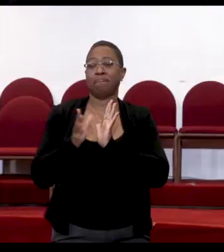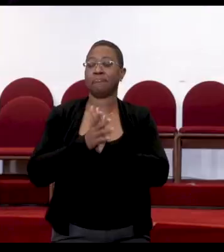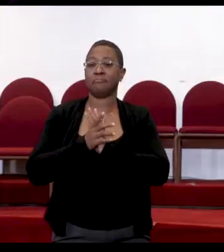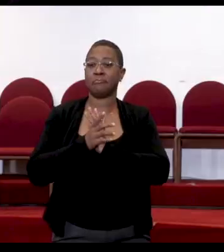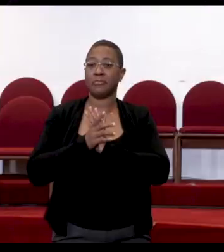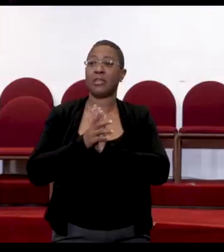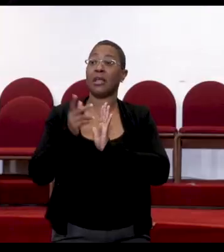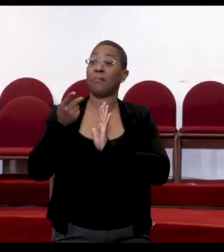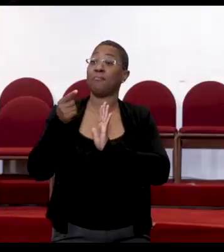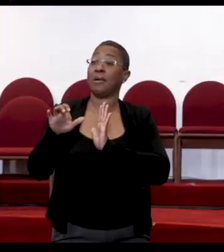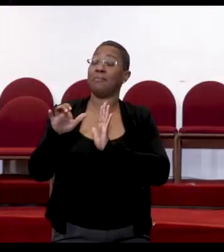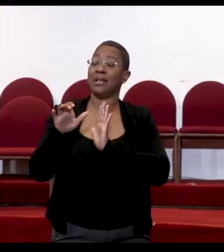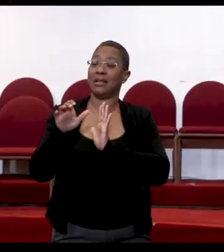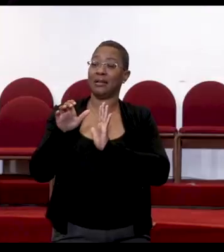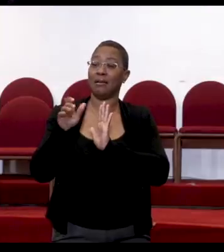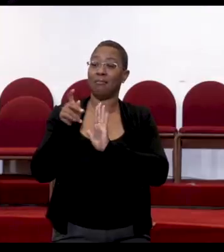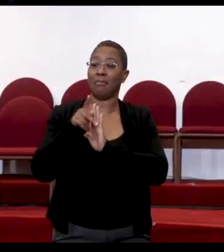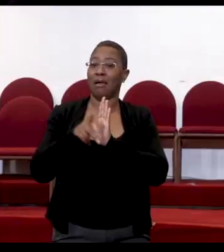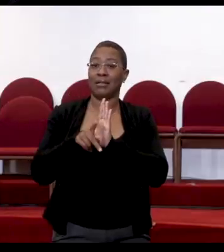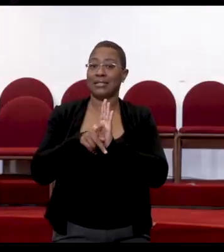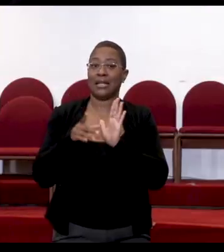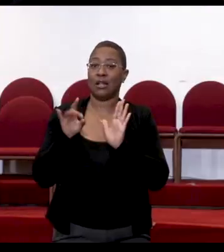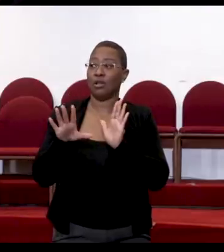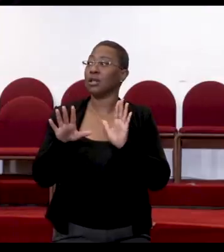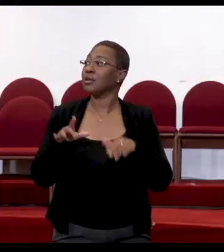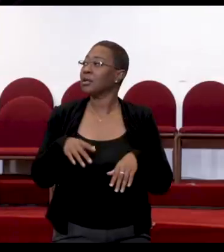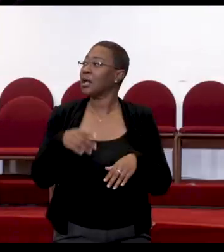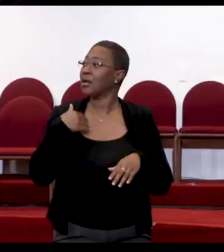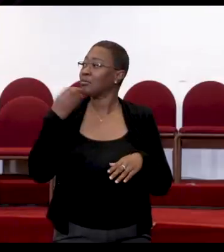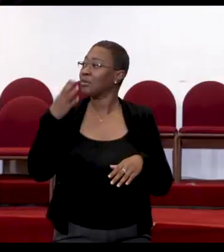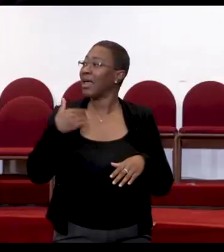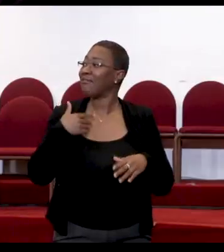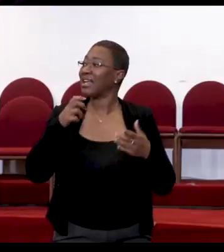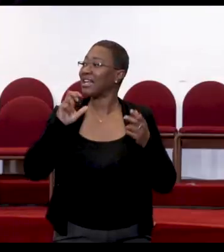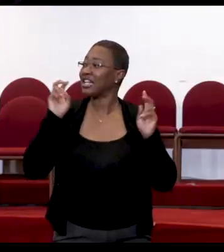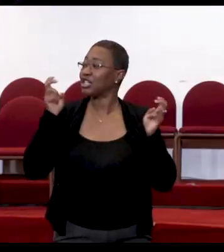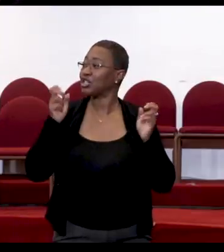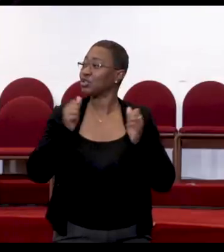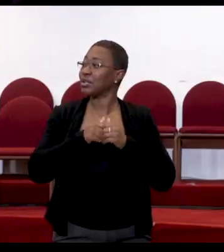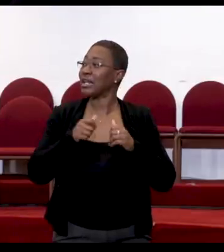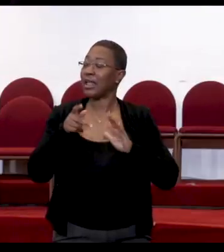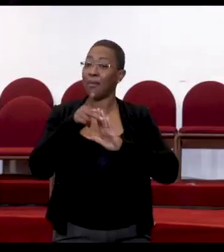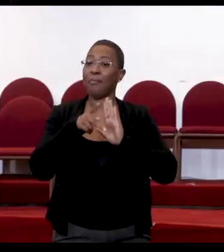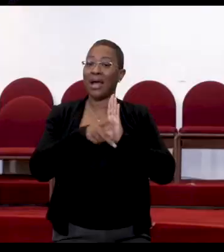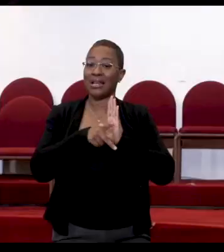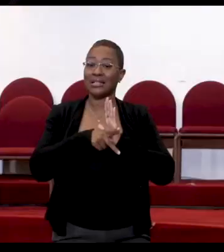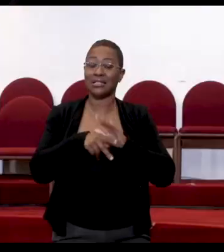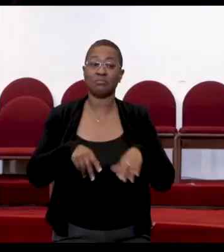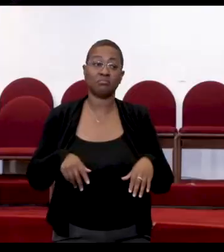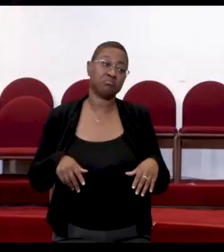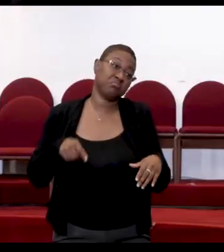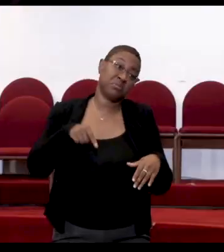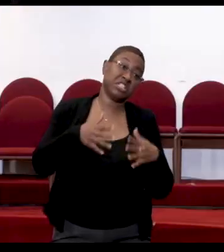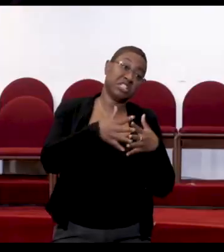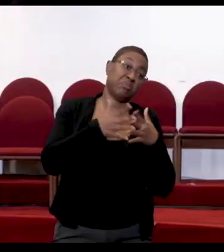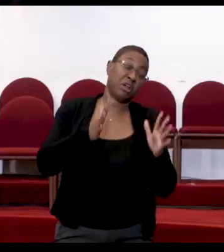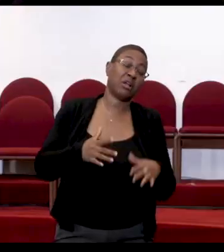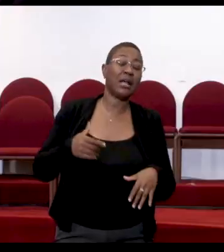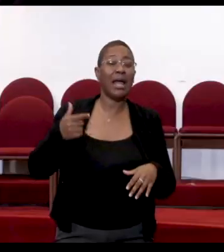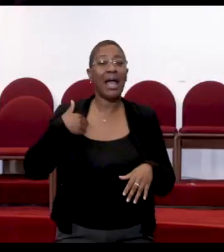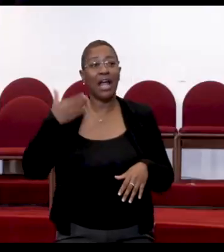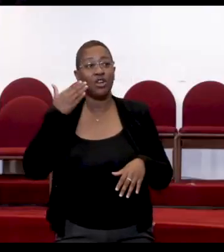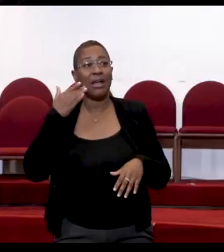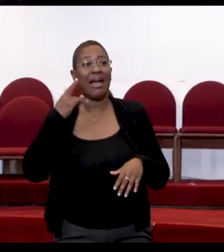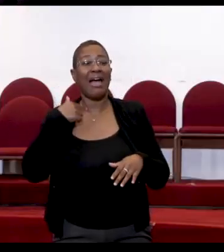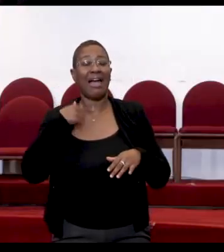public policy. So I just want everybody to know I have an issue with It's okay. policy. This is America. I know, Go ahead. but I just have to say